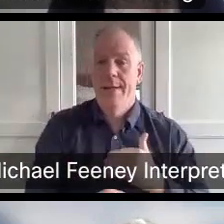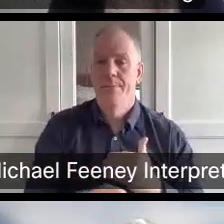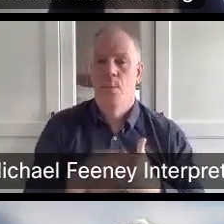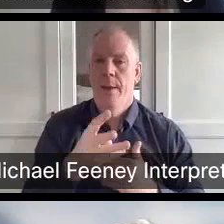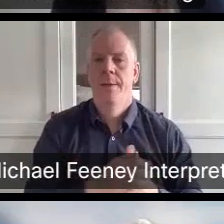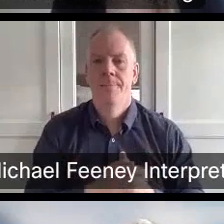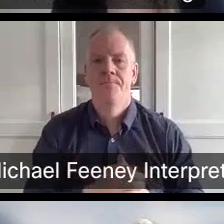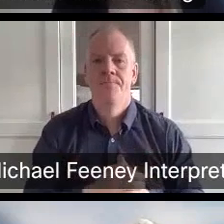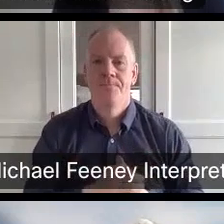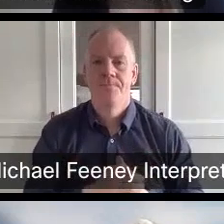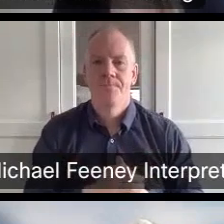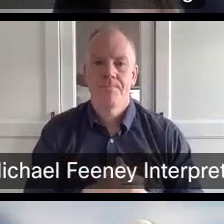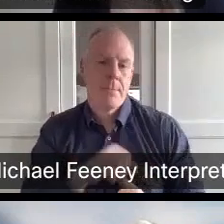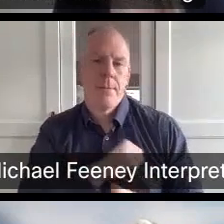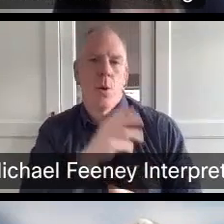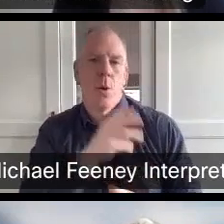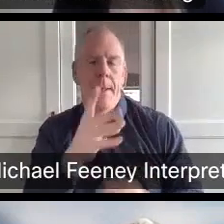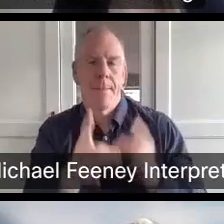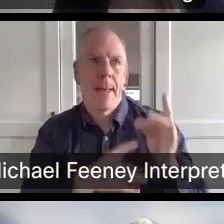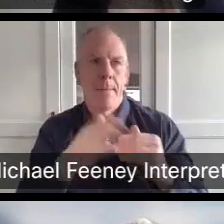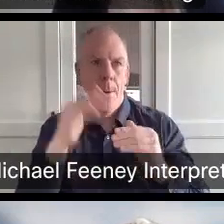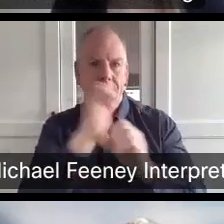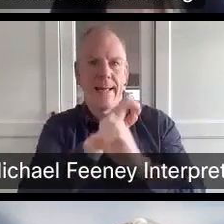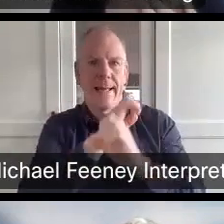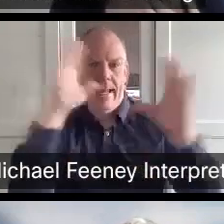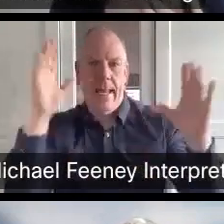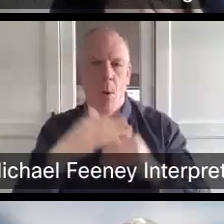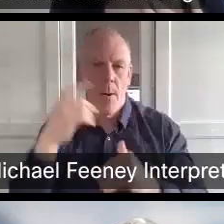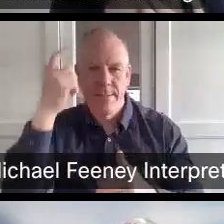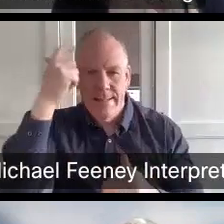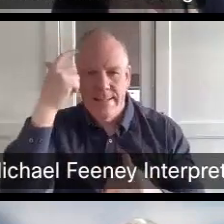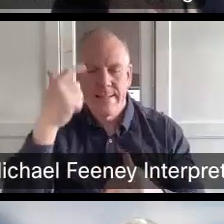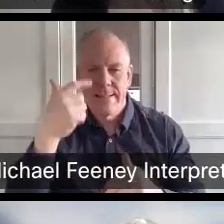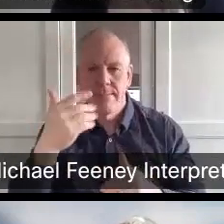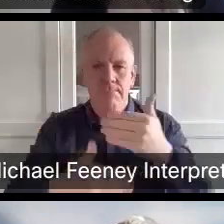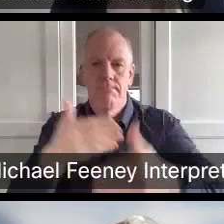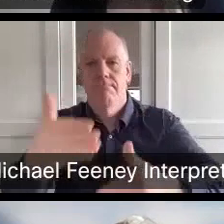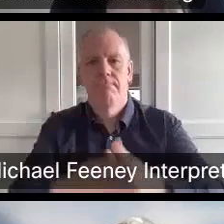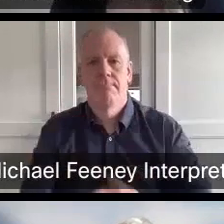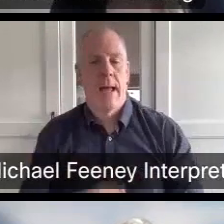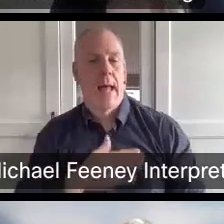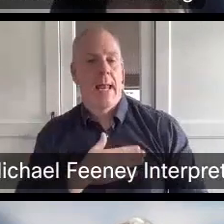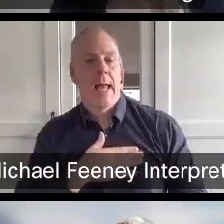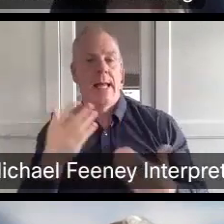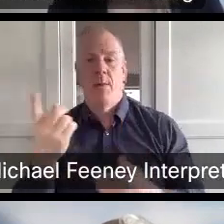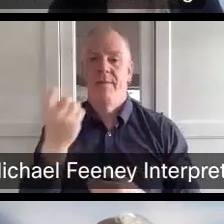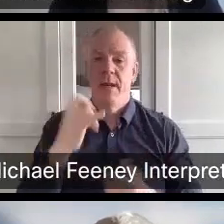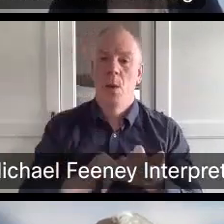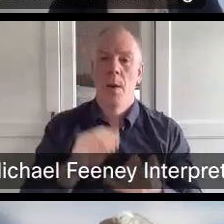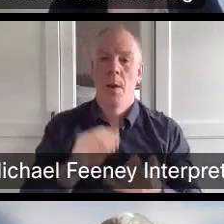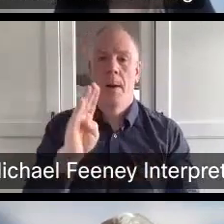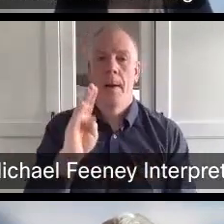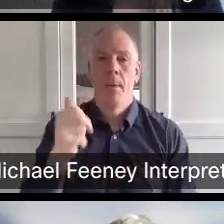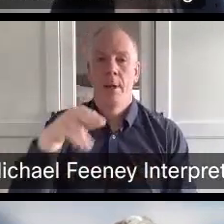be start to make things a little bit more clear to people as we go on. I'd like to invite Bernie